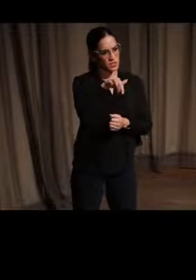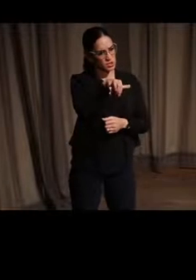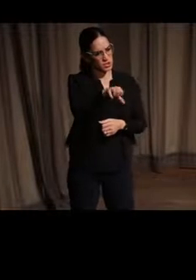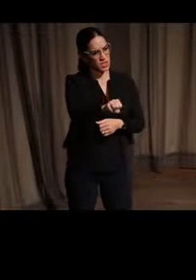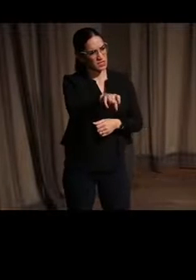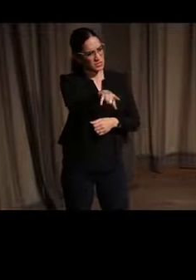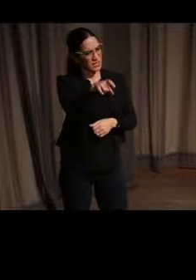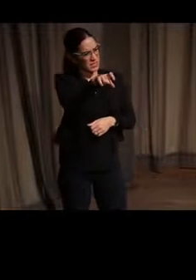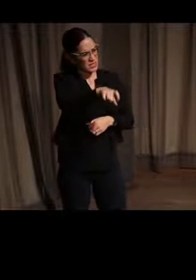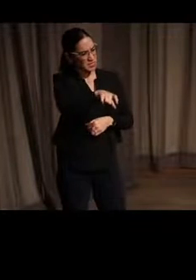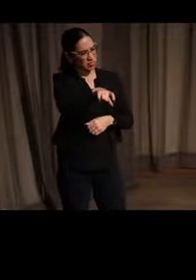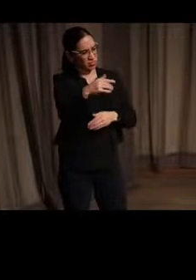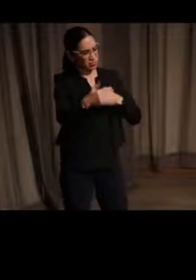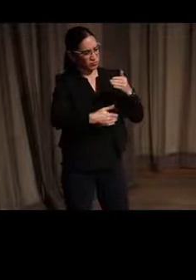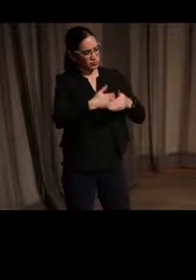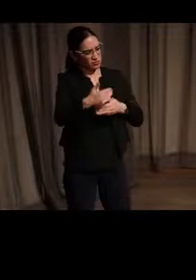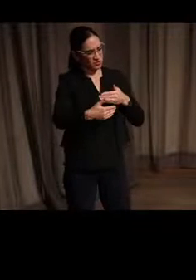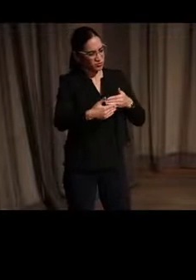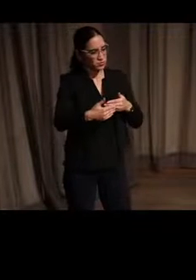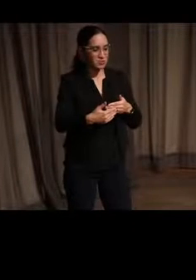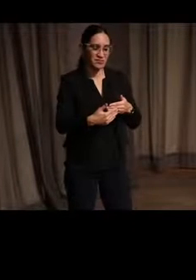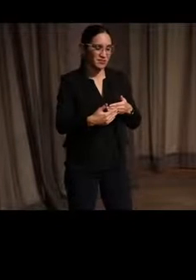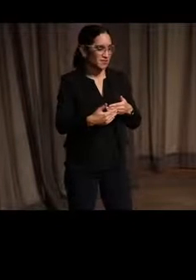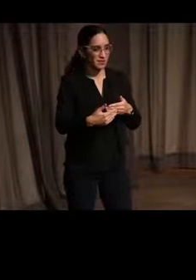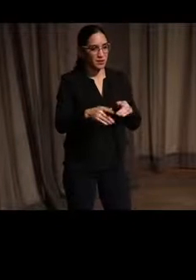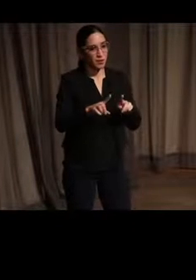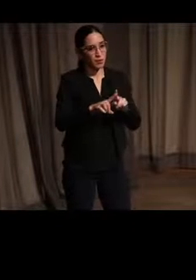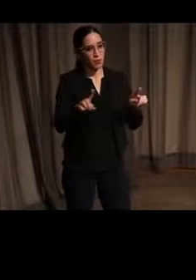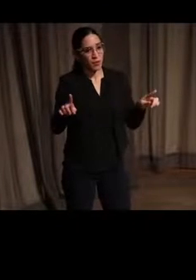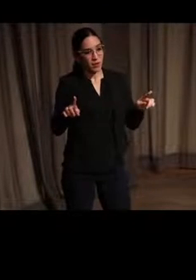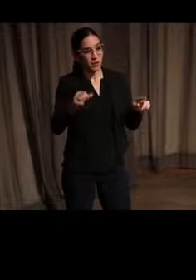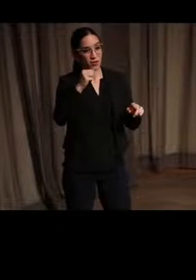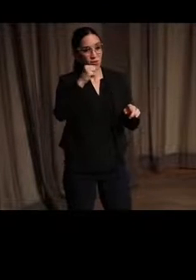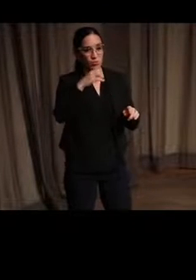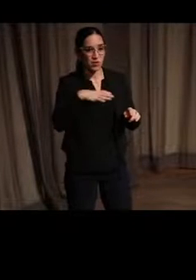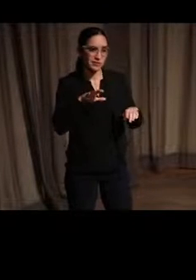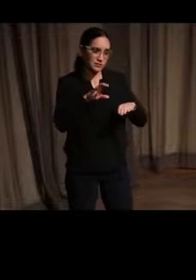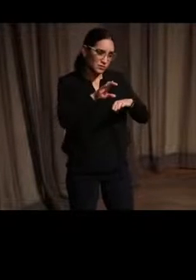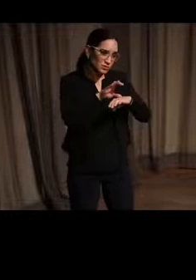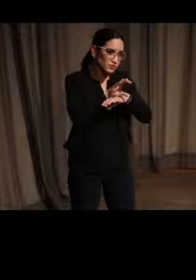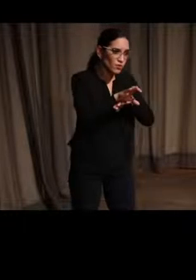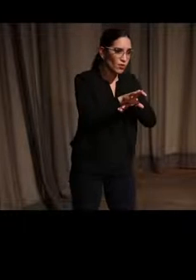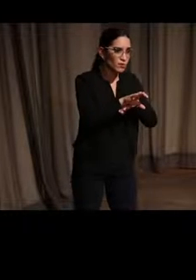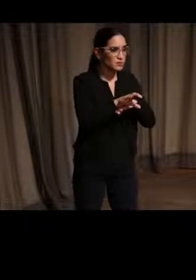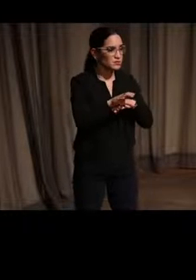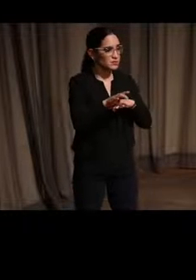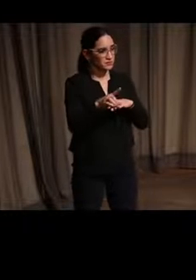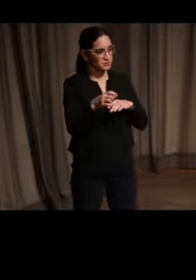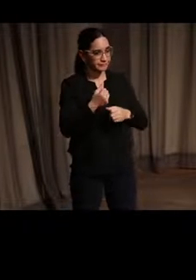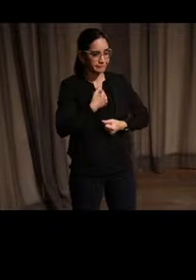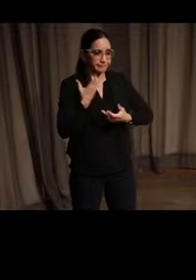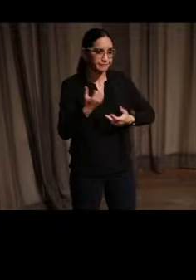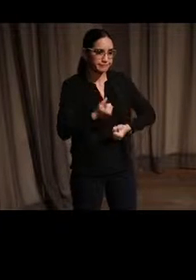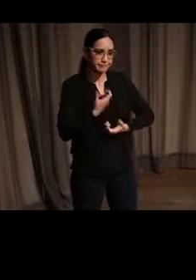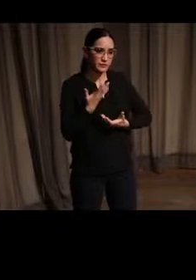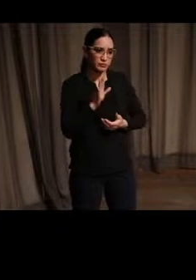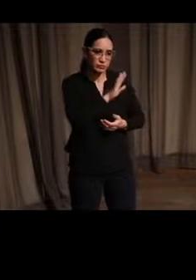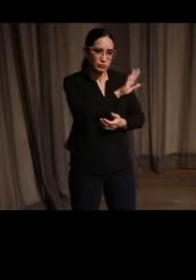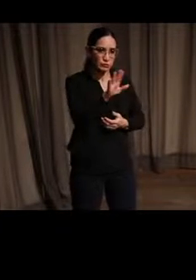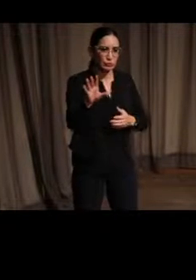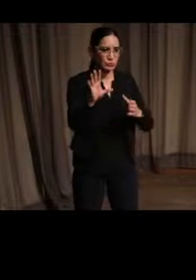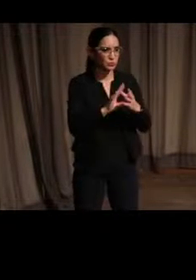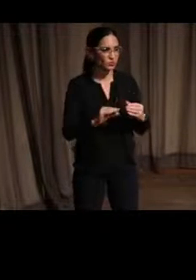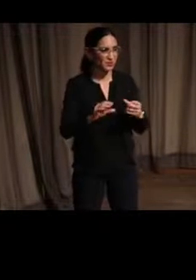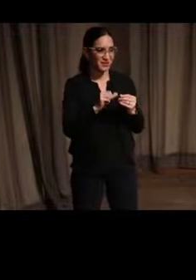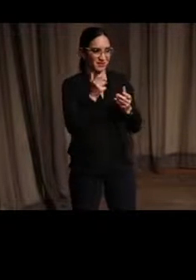long history of women being, I think, forced, as you said, to tell a story that they might not want to tell.